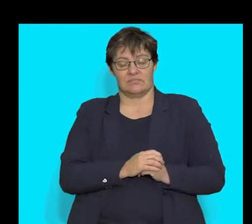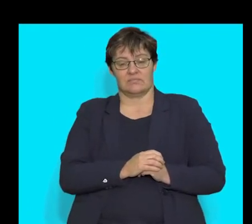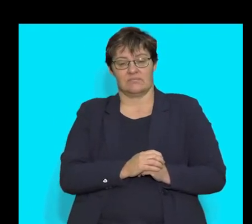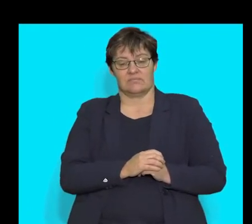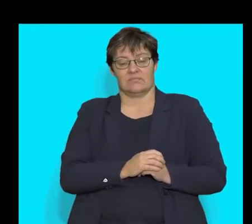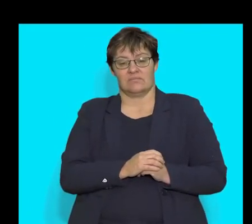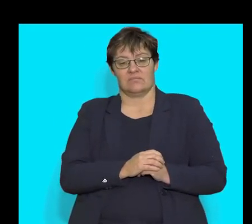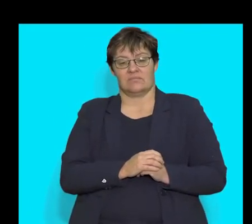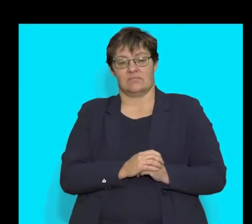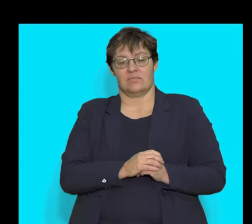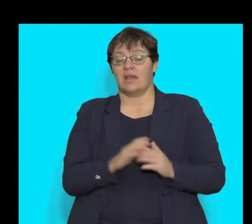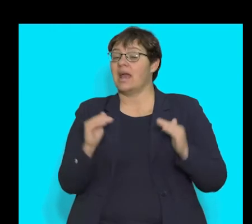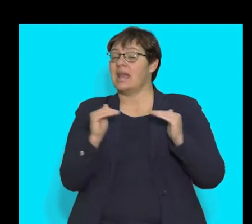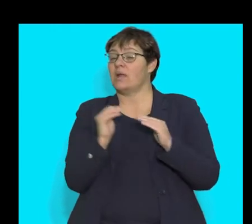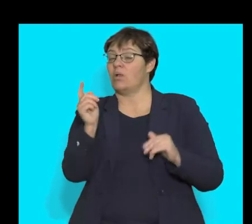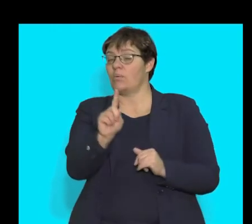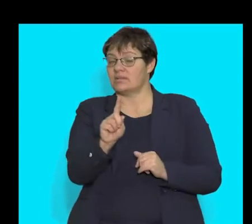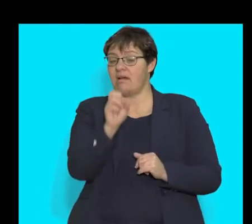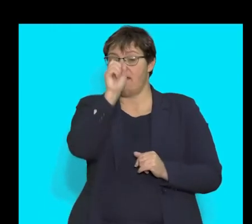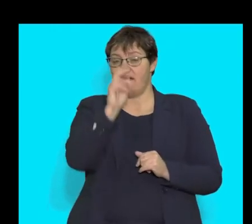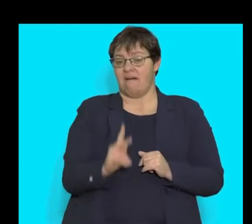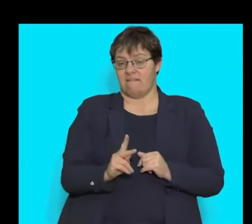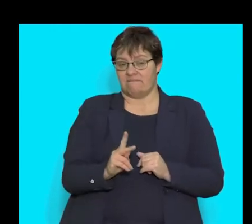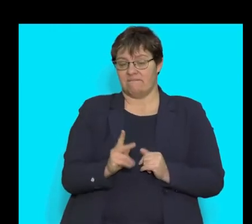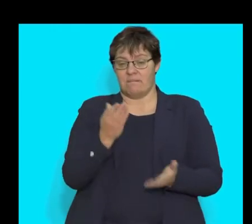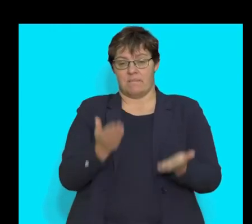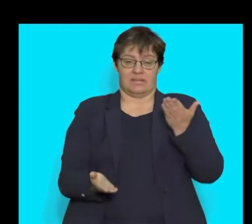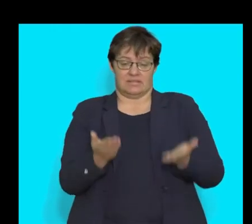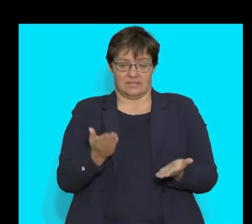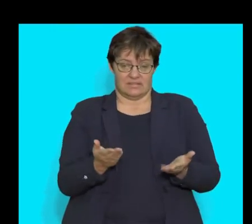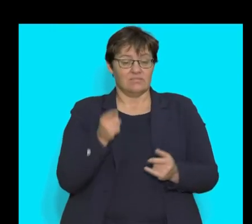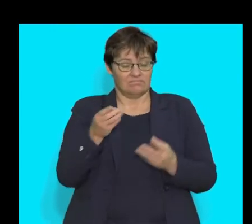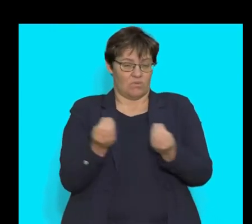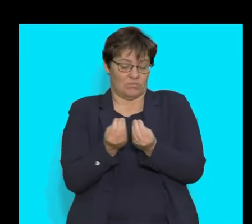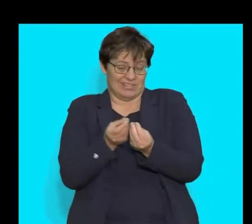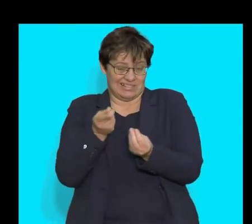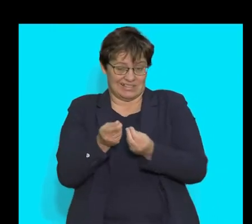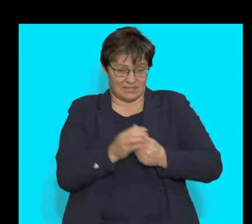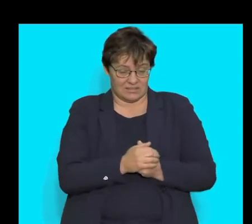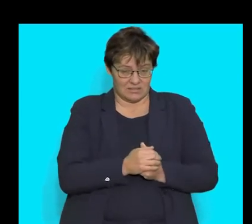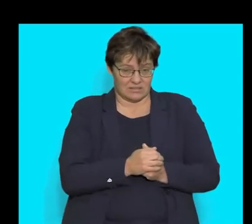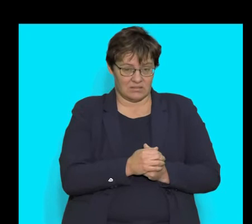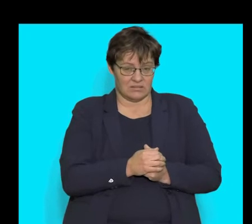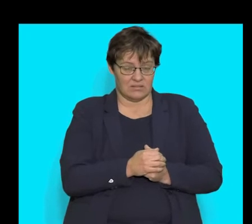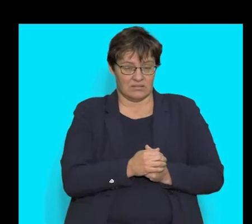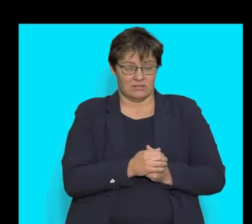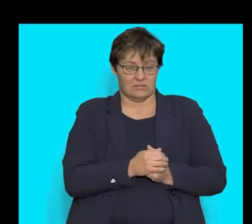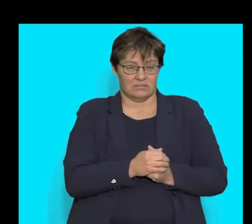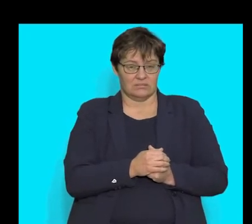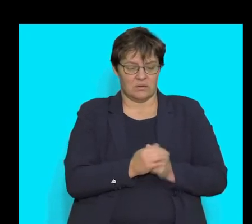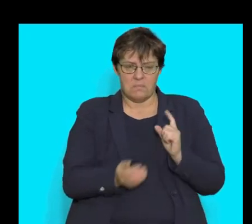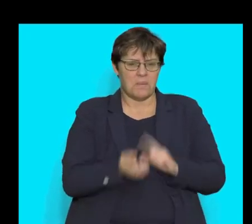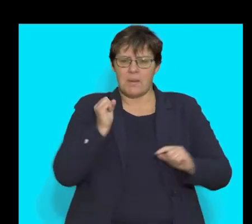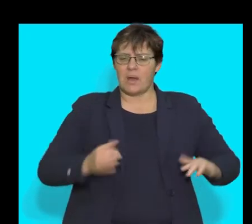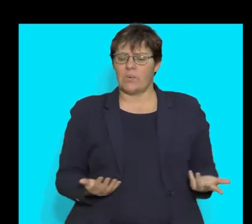is going to be equal to half the mass of the object. And how did we